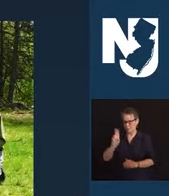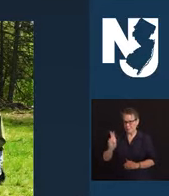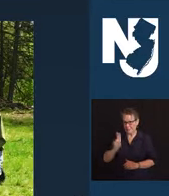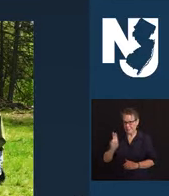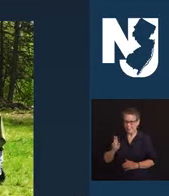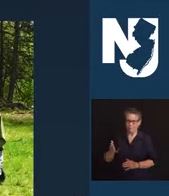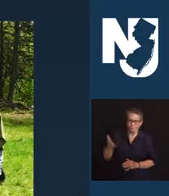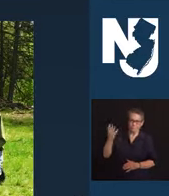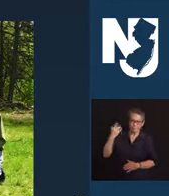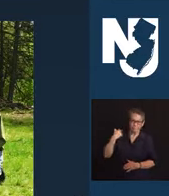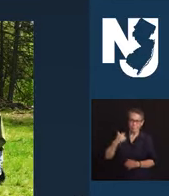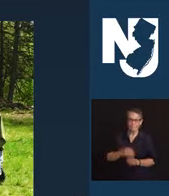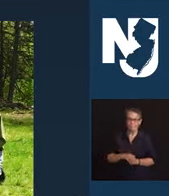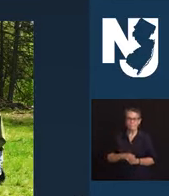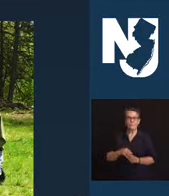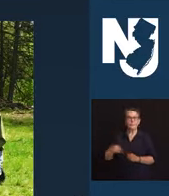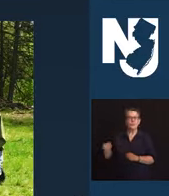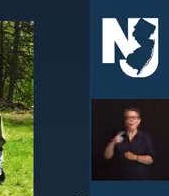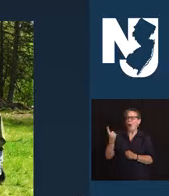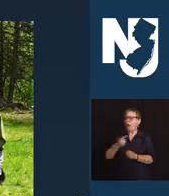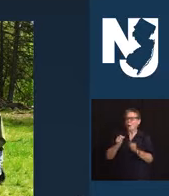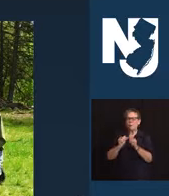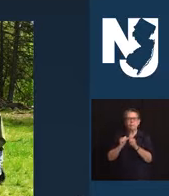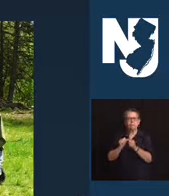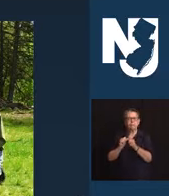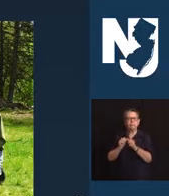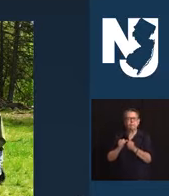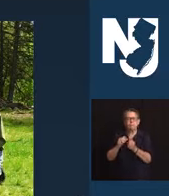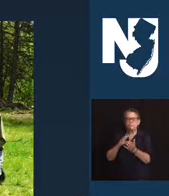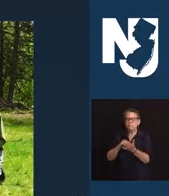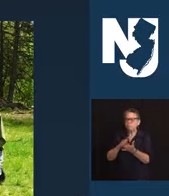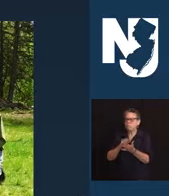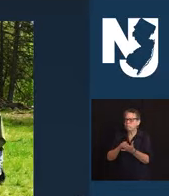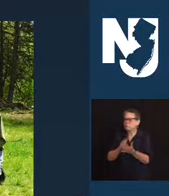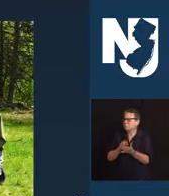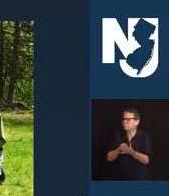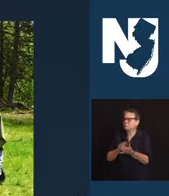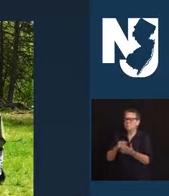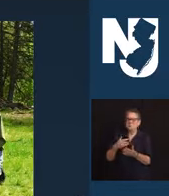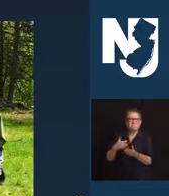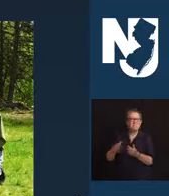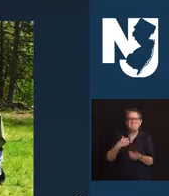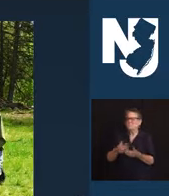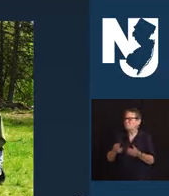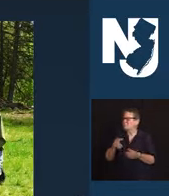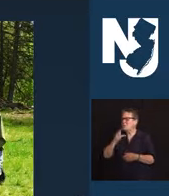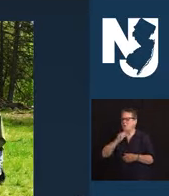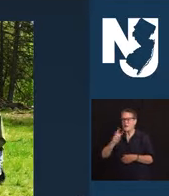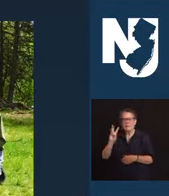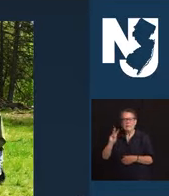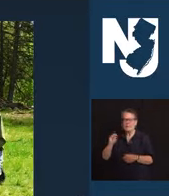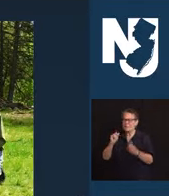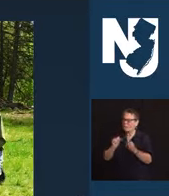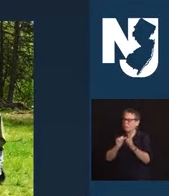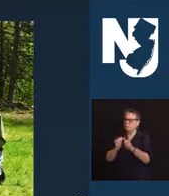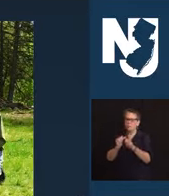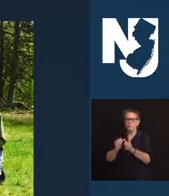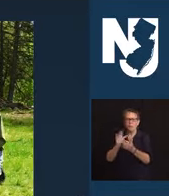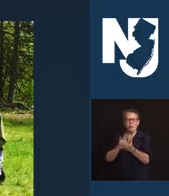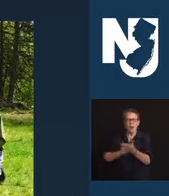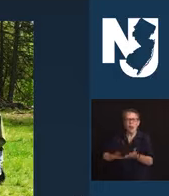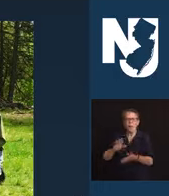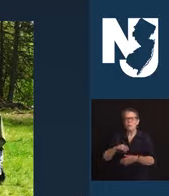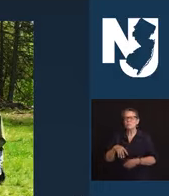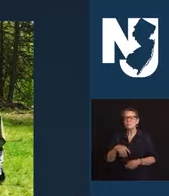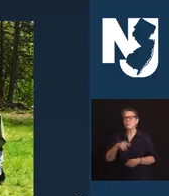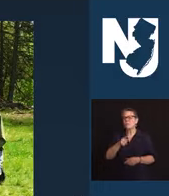was attending classes at Ramapo College well into her 60s. Phyllis loved the arts, and she loved her